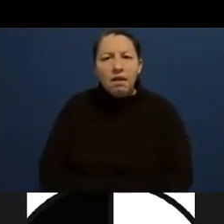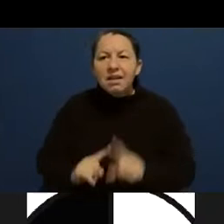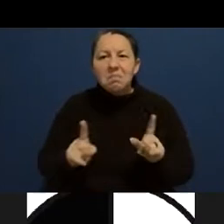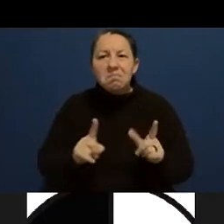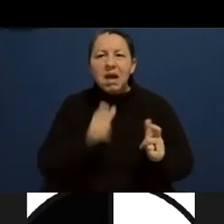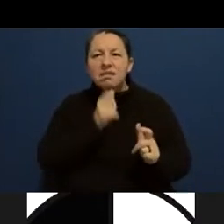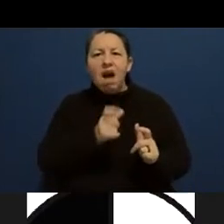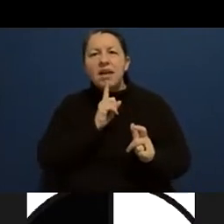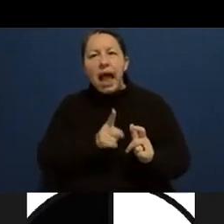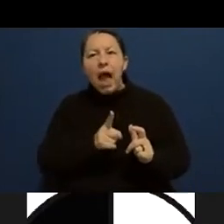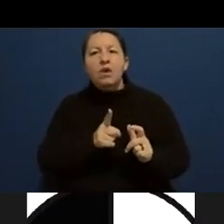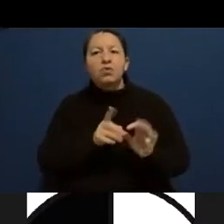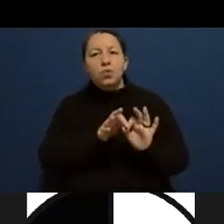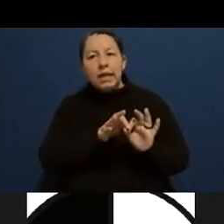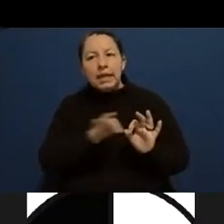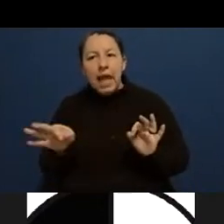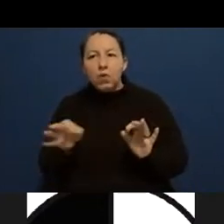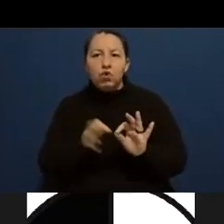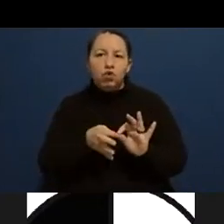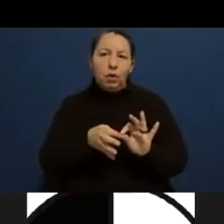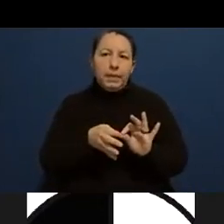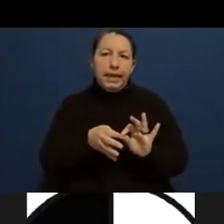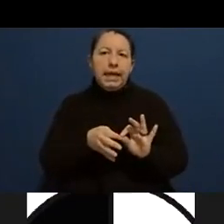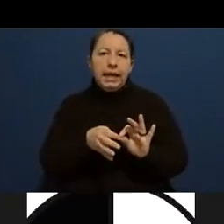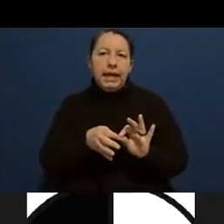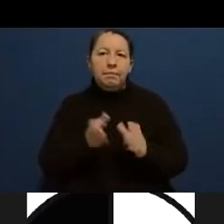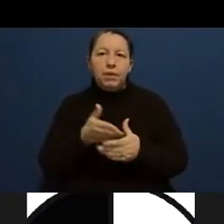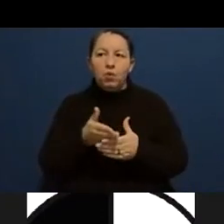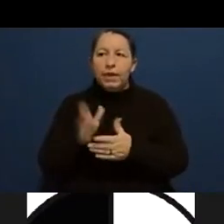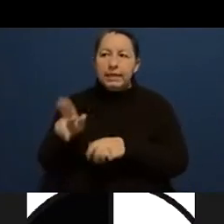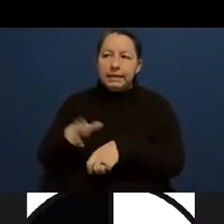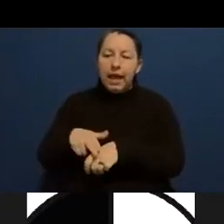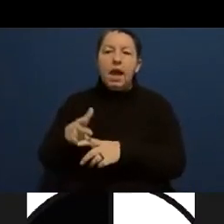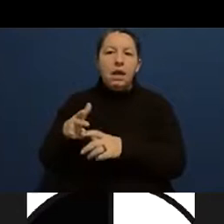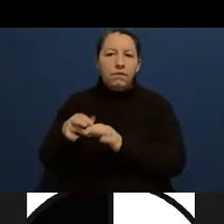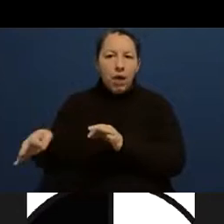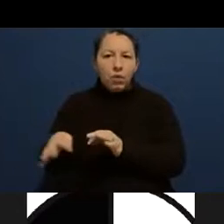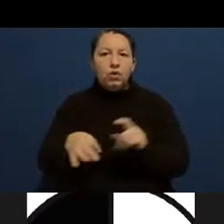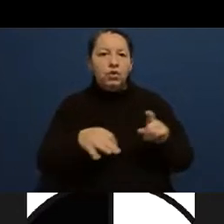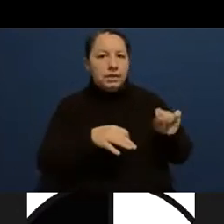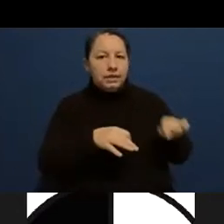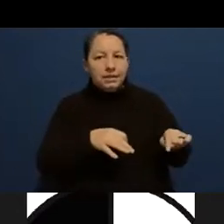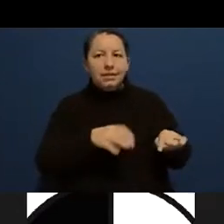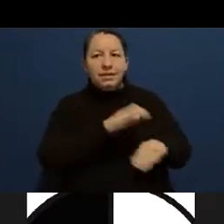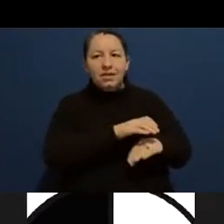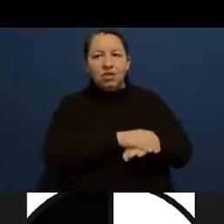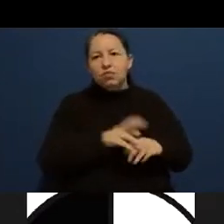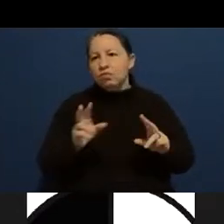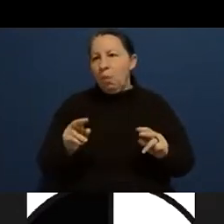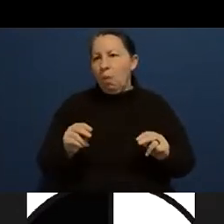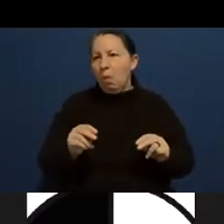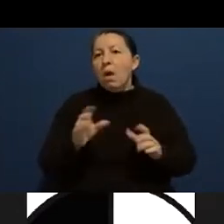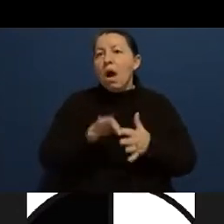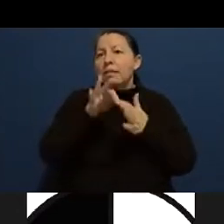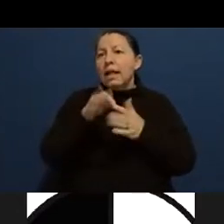actual language, unless they're being brought in from another country for some of the other sites, the work sites.